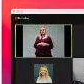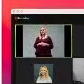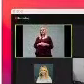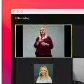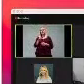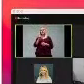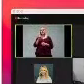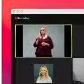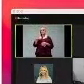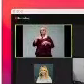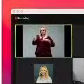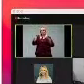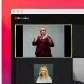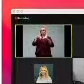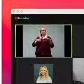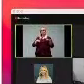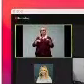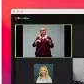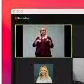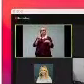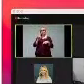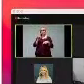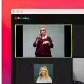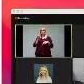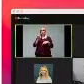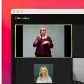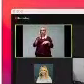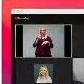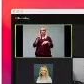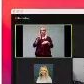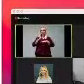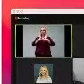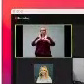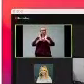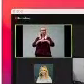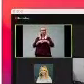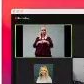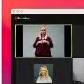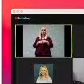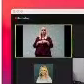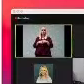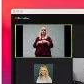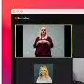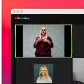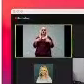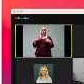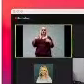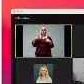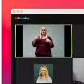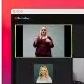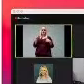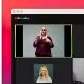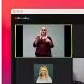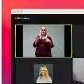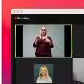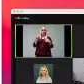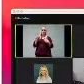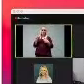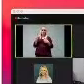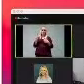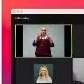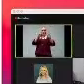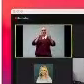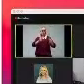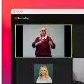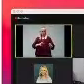going through sort of the due diligence overview where we would have a phase one assessment done, and that's